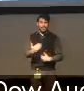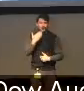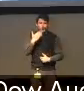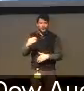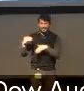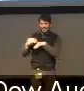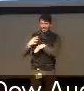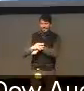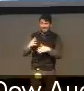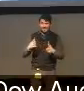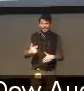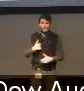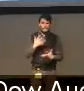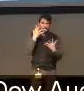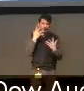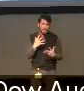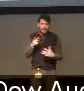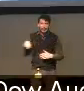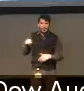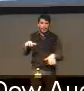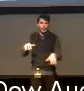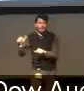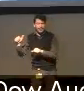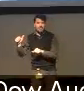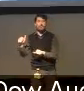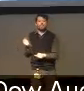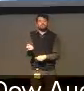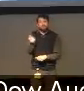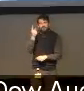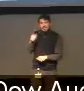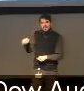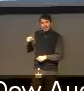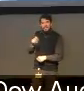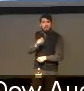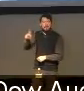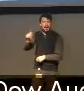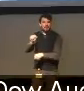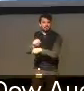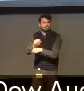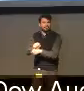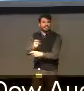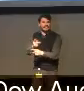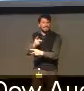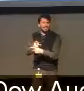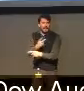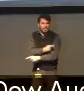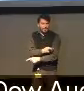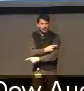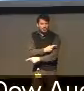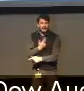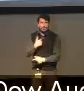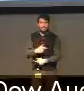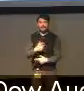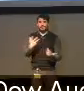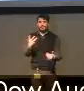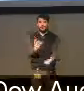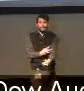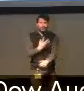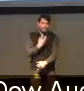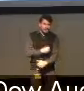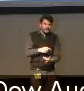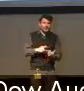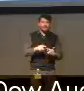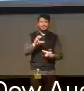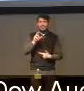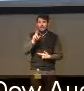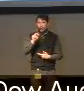recognized they had patients to take care of on the floor. And it's been amazing watching the anesthesia group, the residents, the CRNAs, the APPs, who have